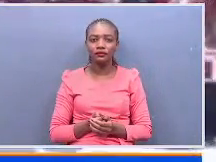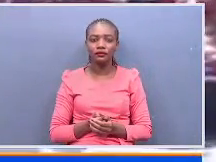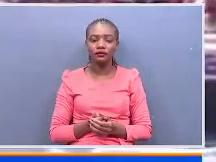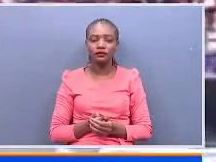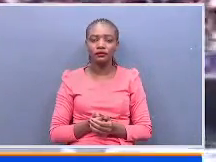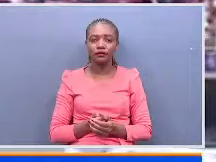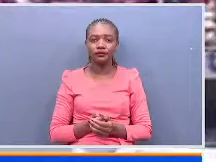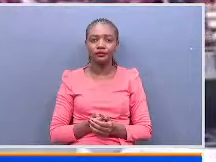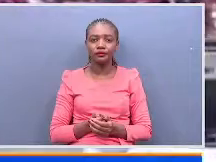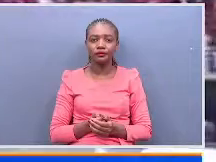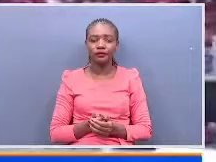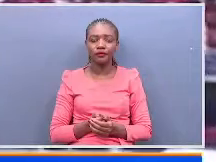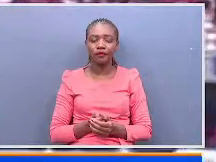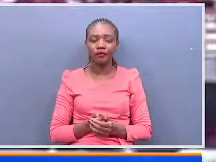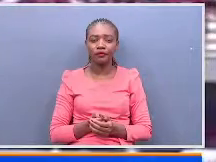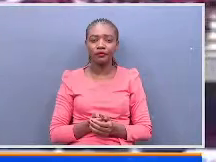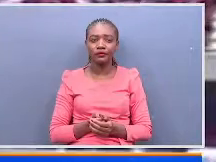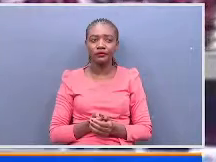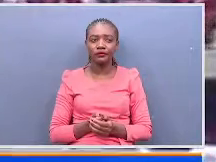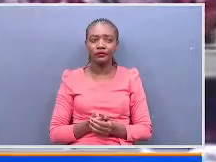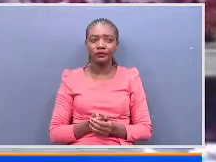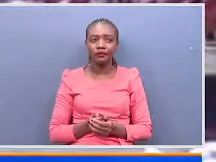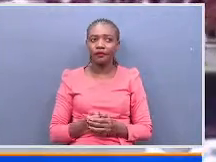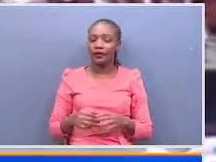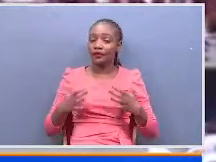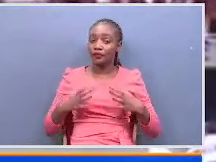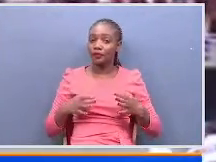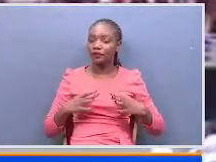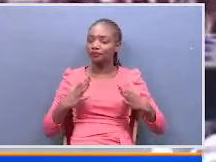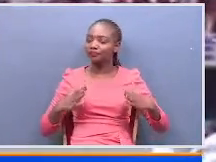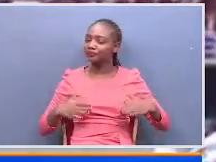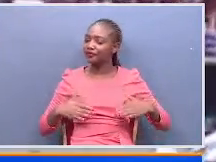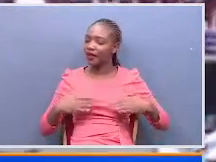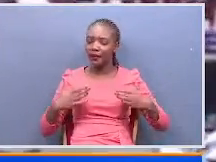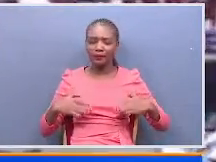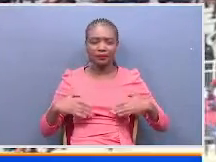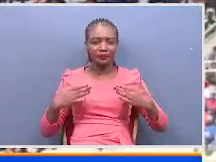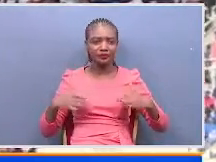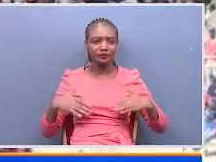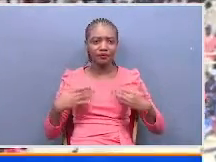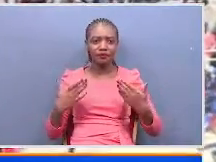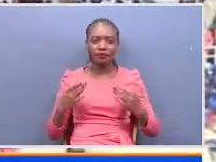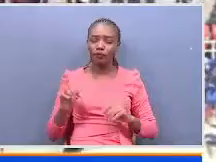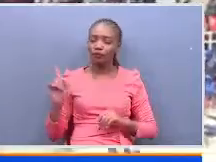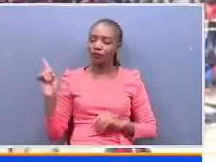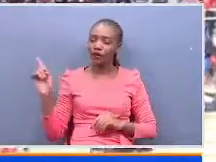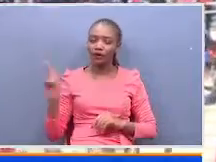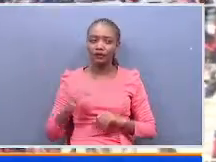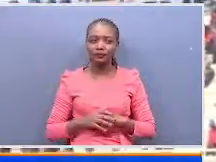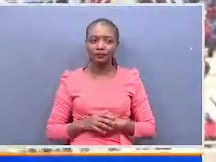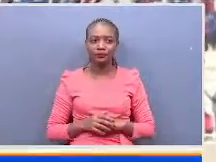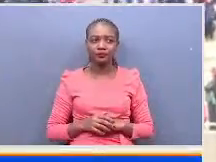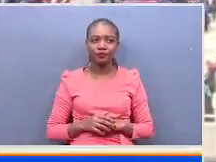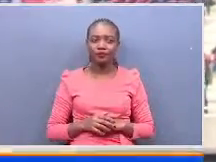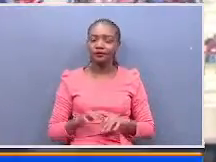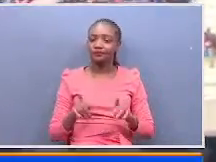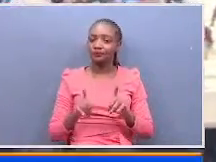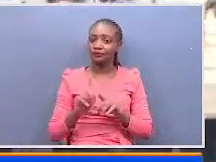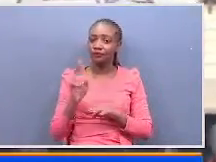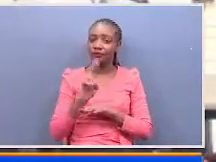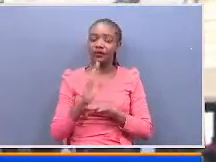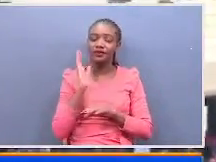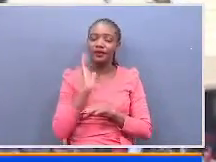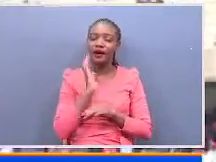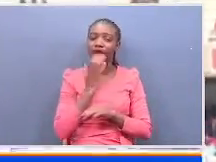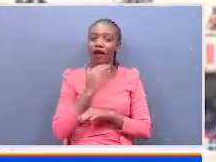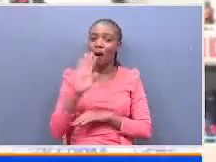welcome. The excited supporters who donned the Azimio Coalition Party colors regalia of blue and